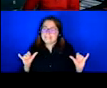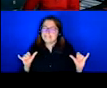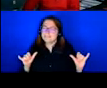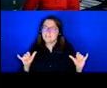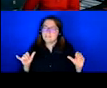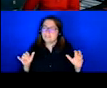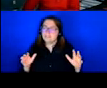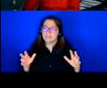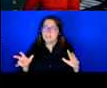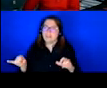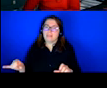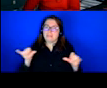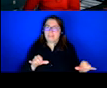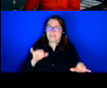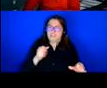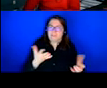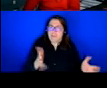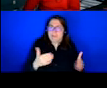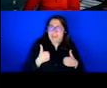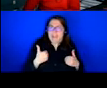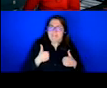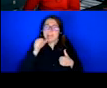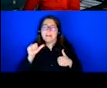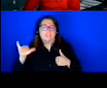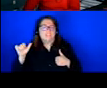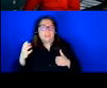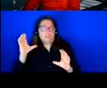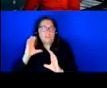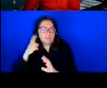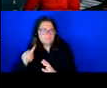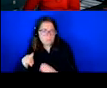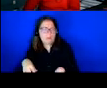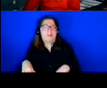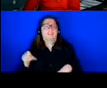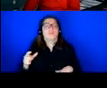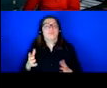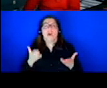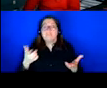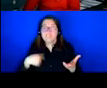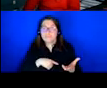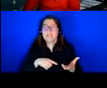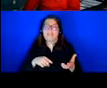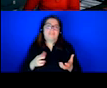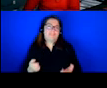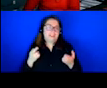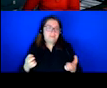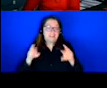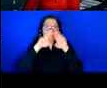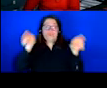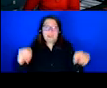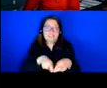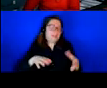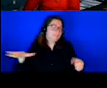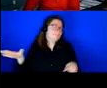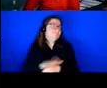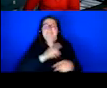had instead of the job that they're looking for. So a lot of the time we're recommending, a complete review of that resume